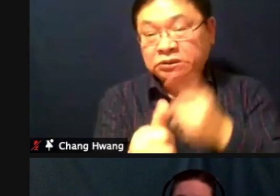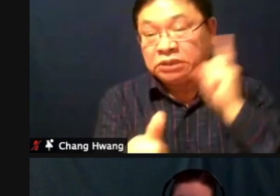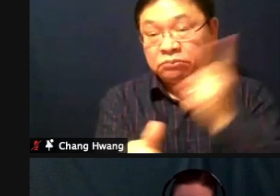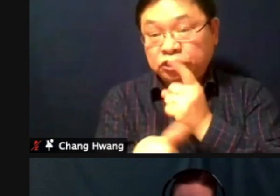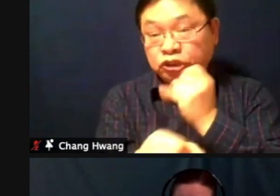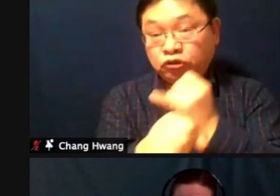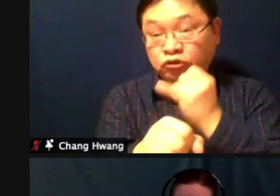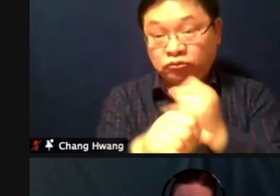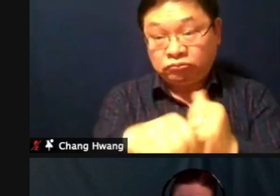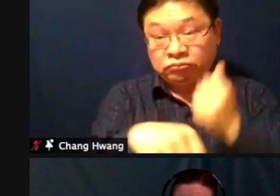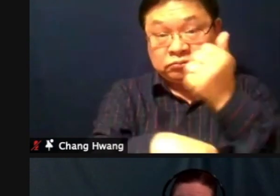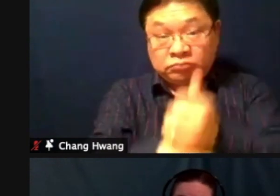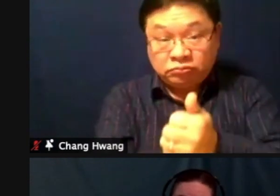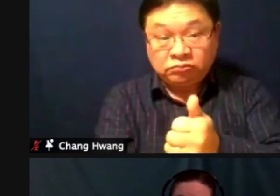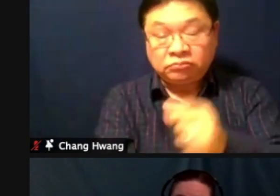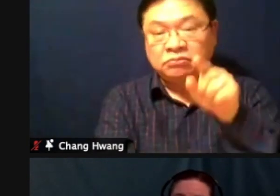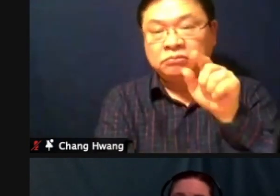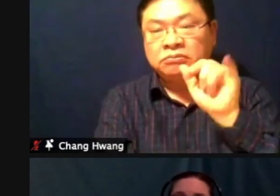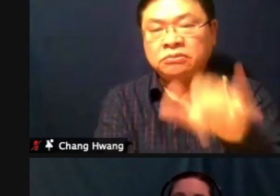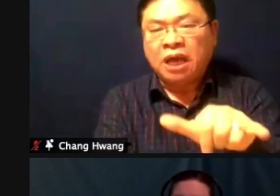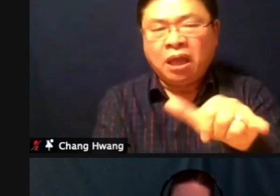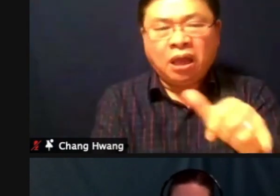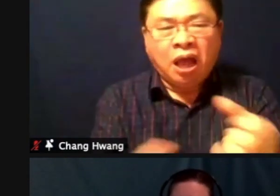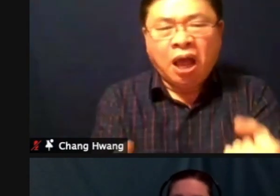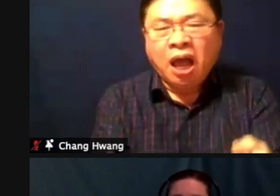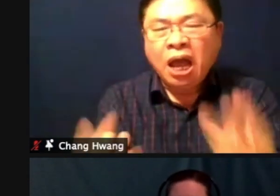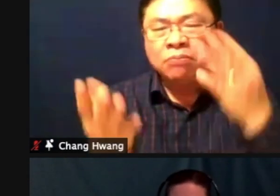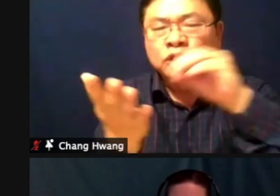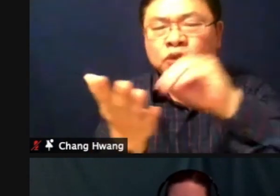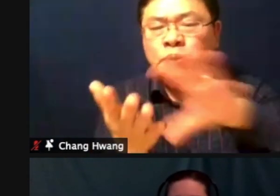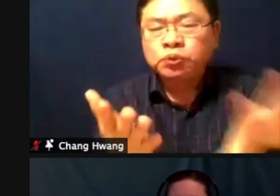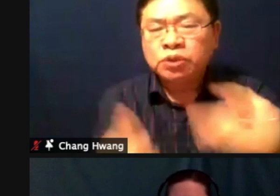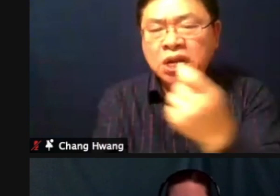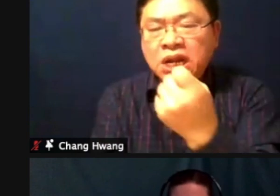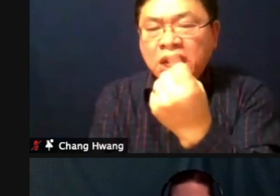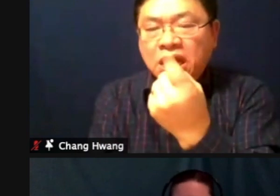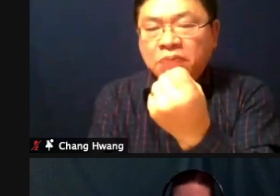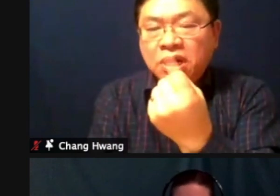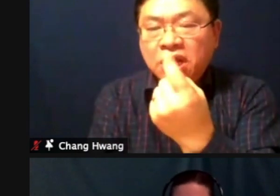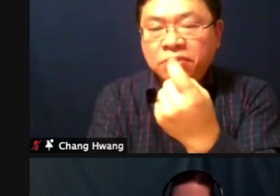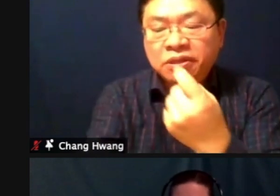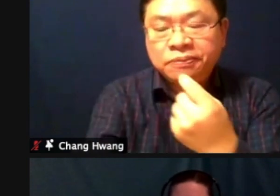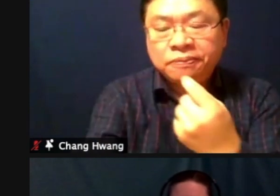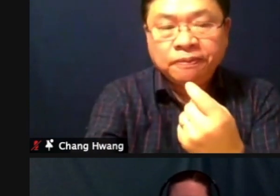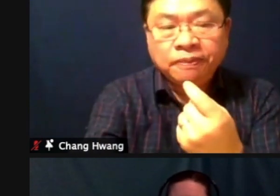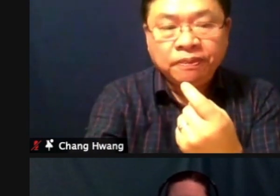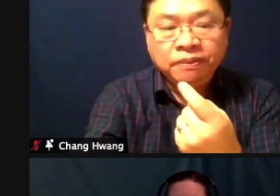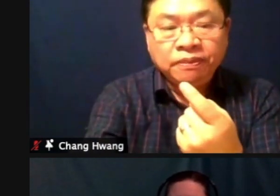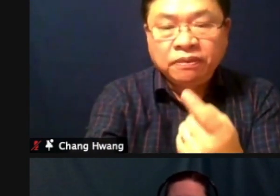In 1913, the first school was established. It was a residential school,